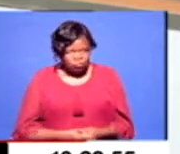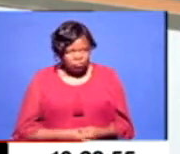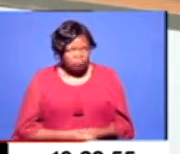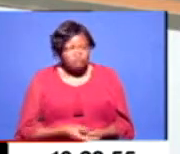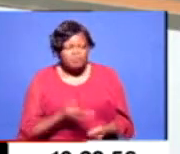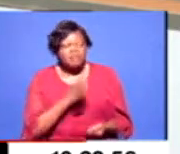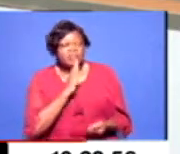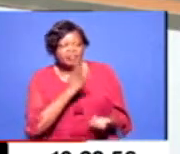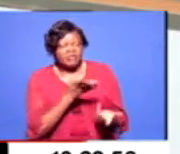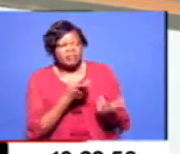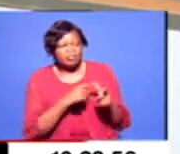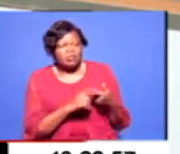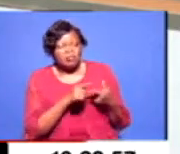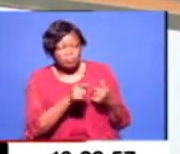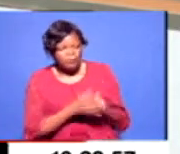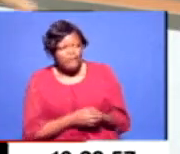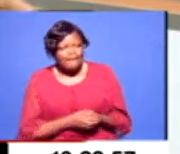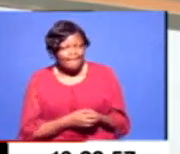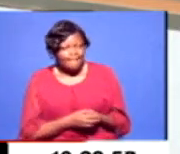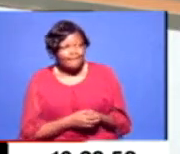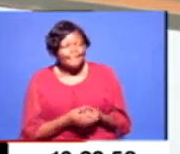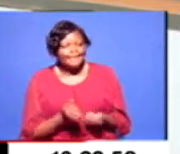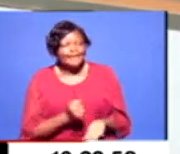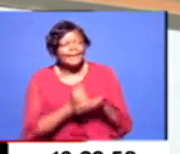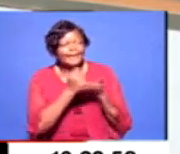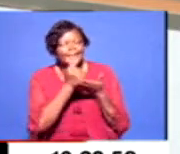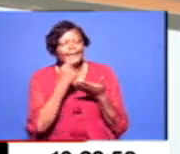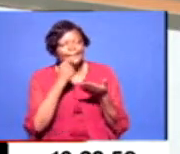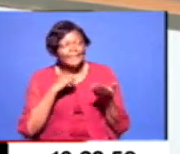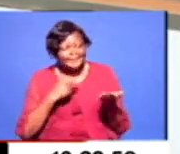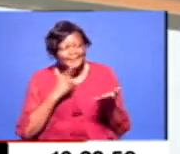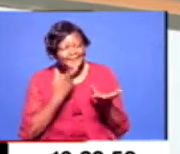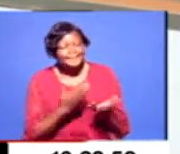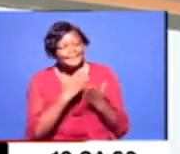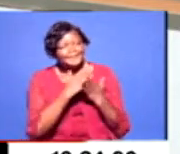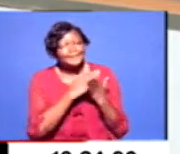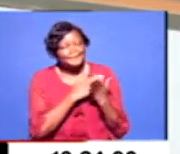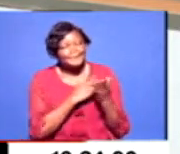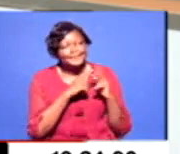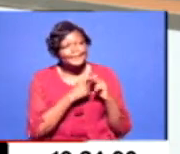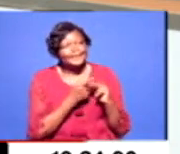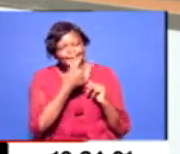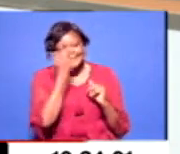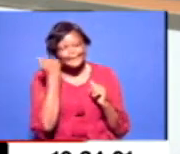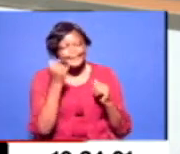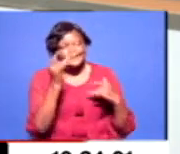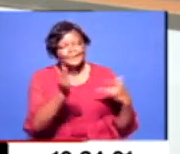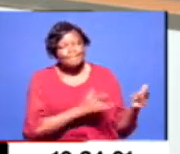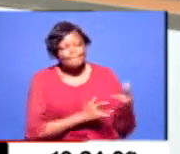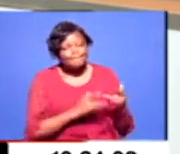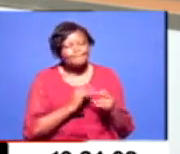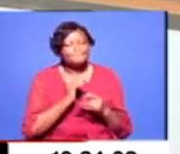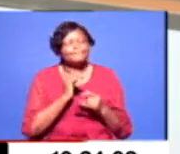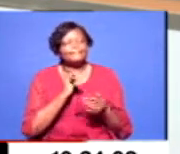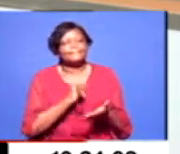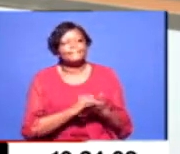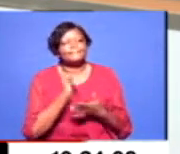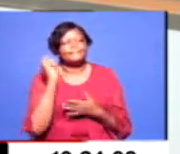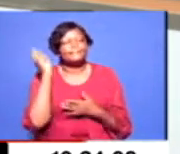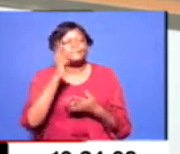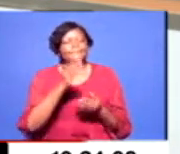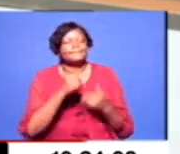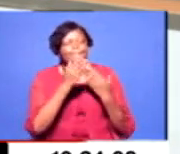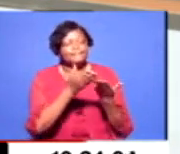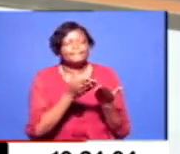and you have been able to at least assist. Tell us how this program began, because looking at God Will Provide Kenya, it has a lot that it